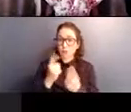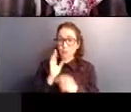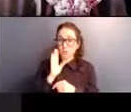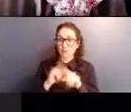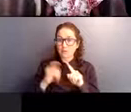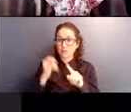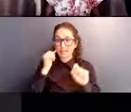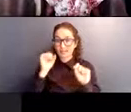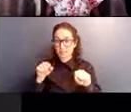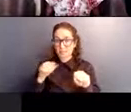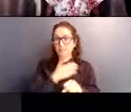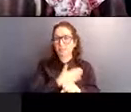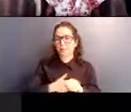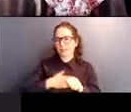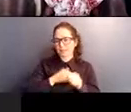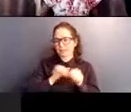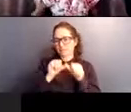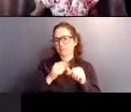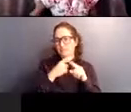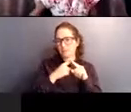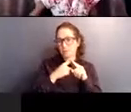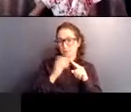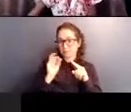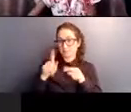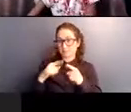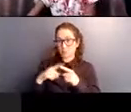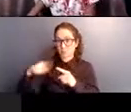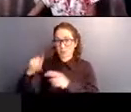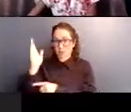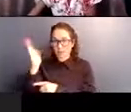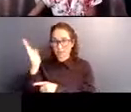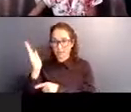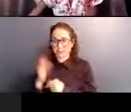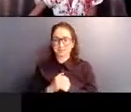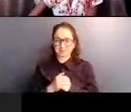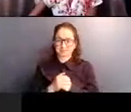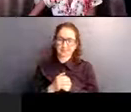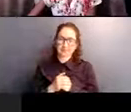possible, please keep your microphone muted while the panelists are speaking.